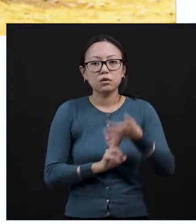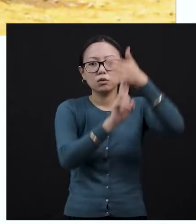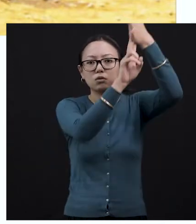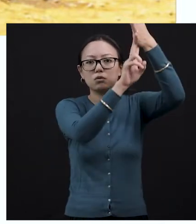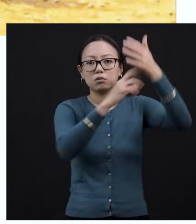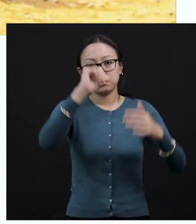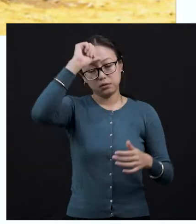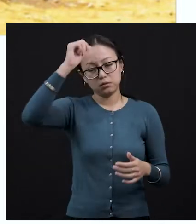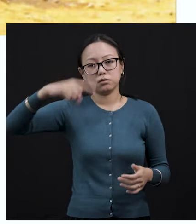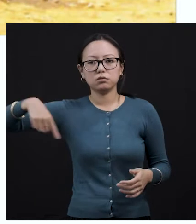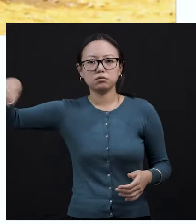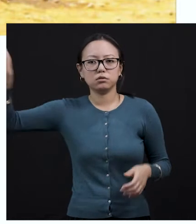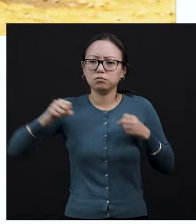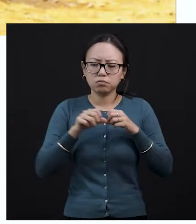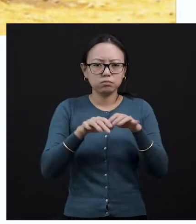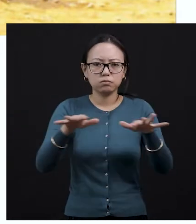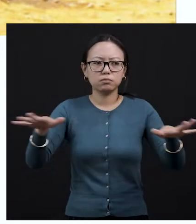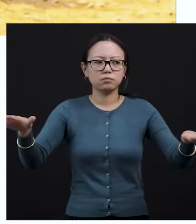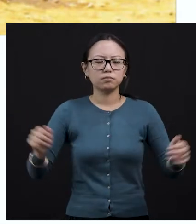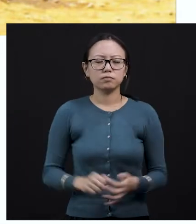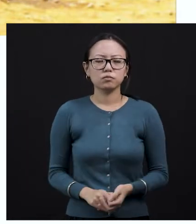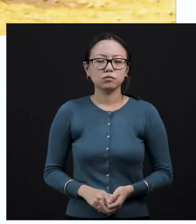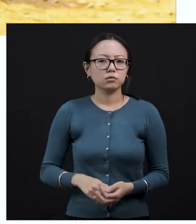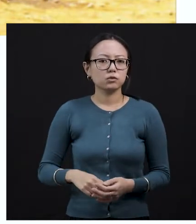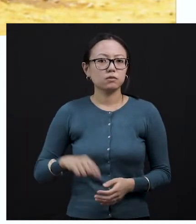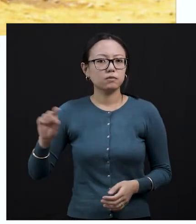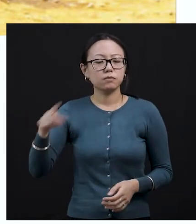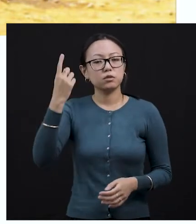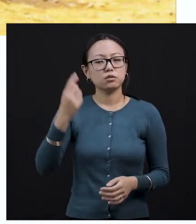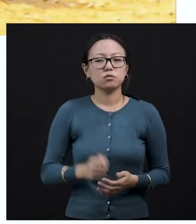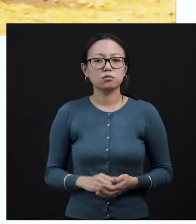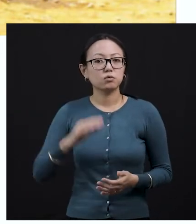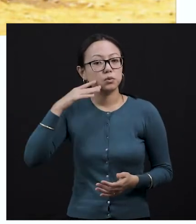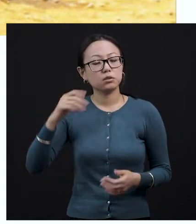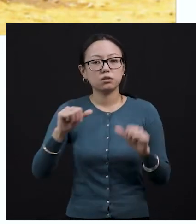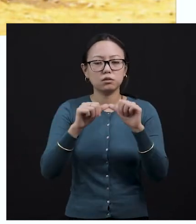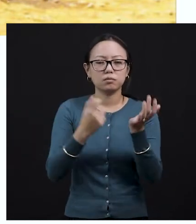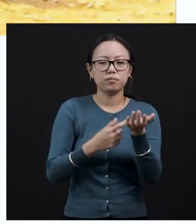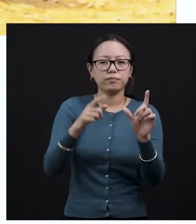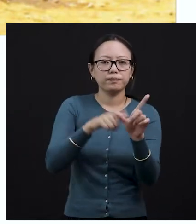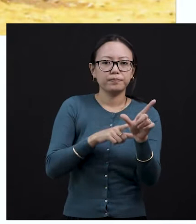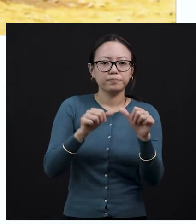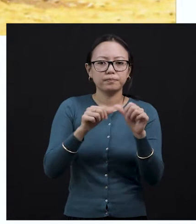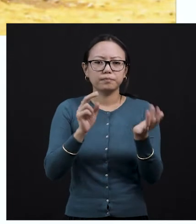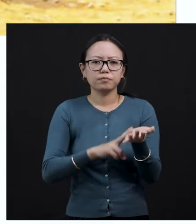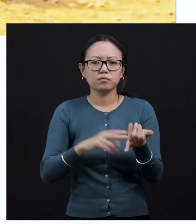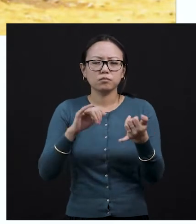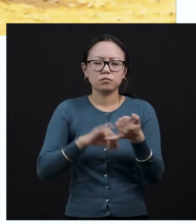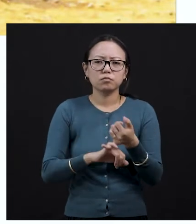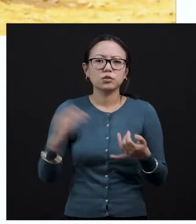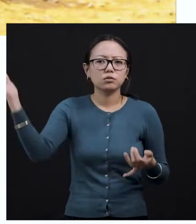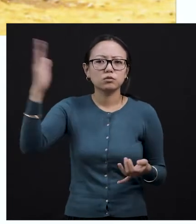the first stage, when the Aryans came to India, the Indians also tried to stop them.